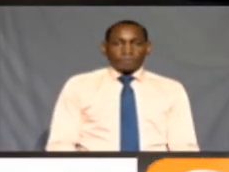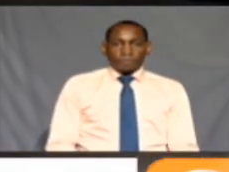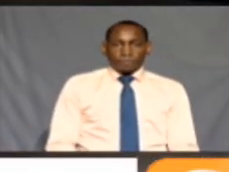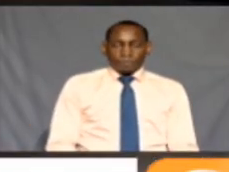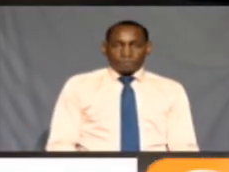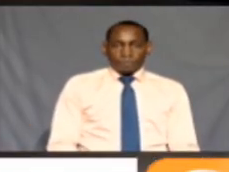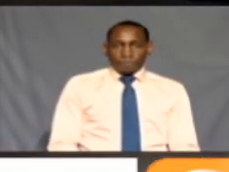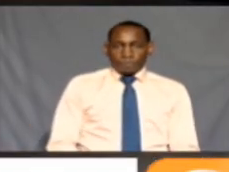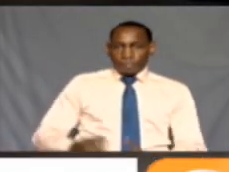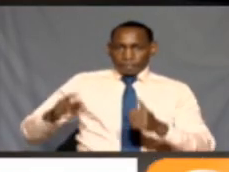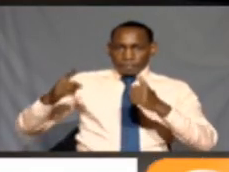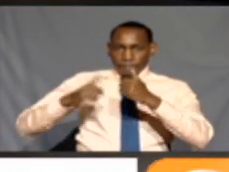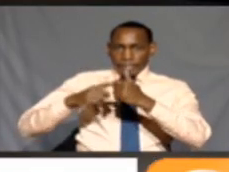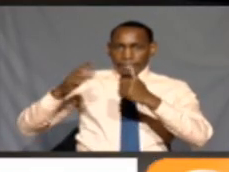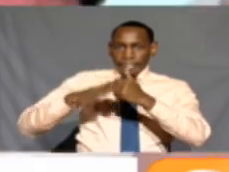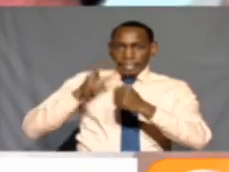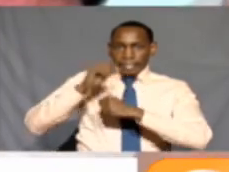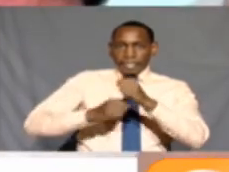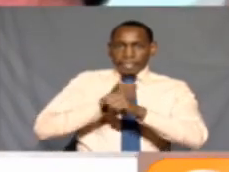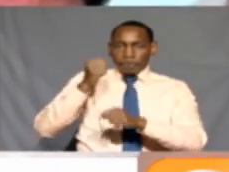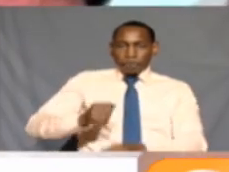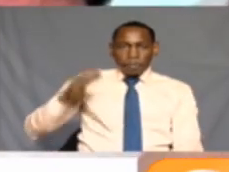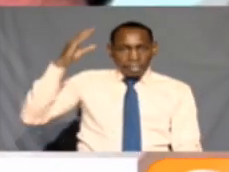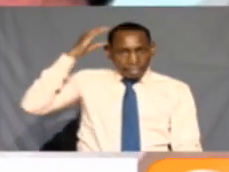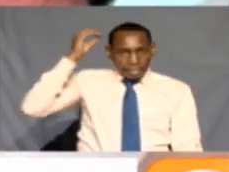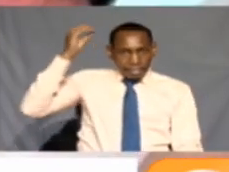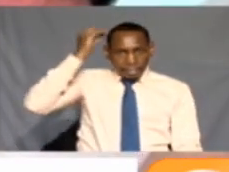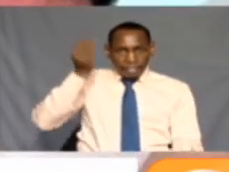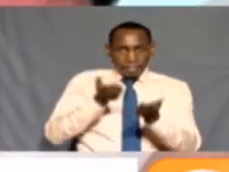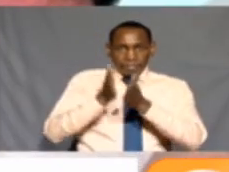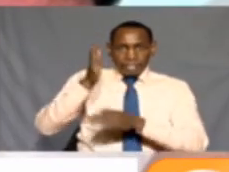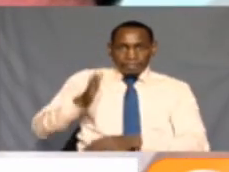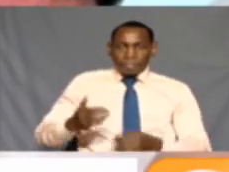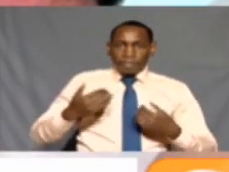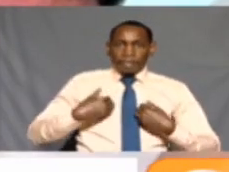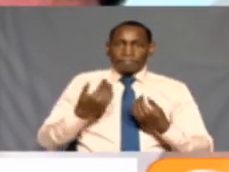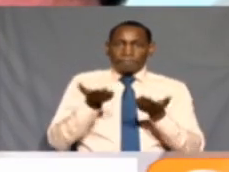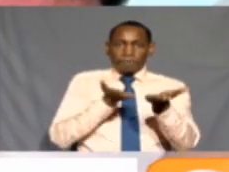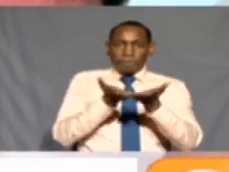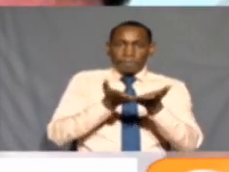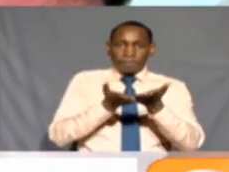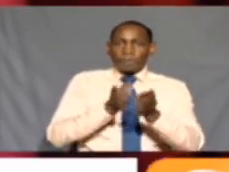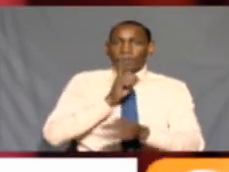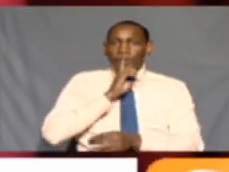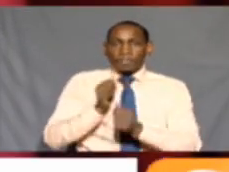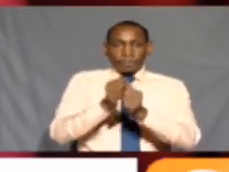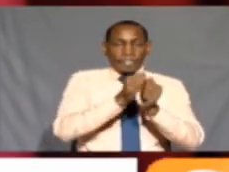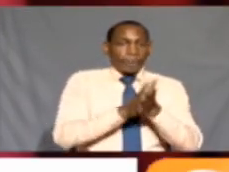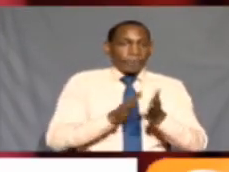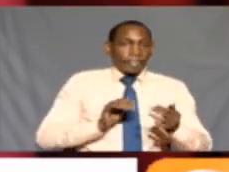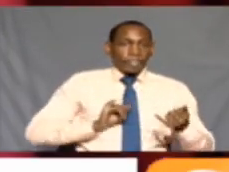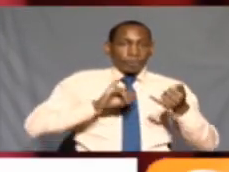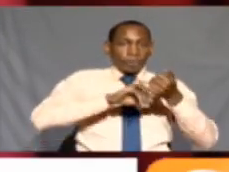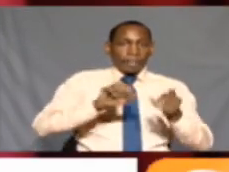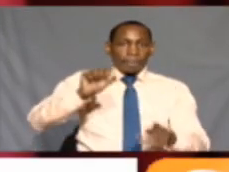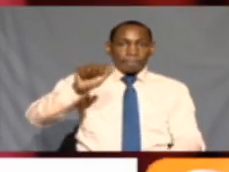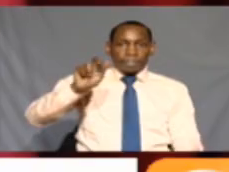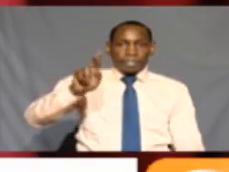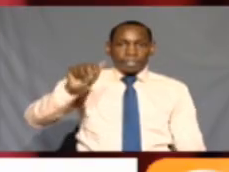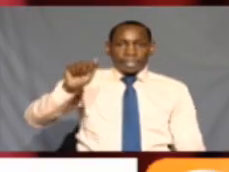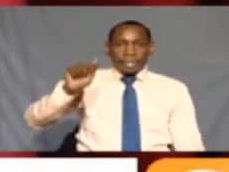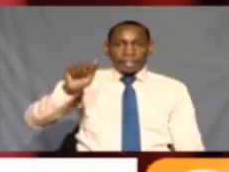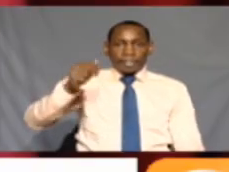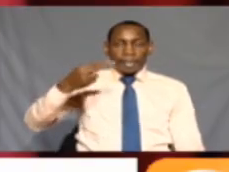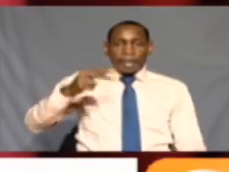He was a 69-year-old Dutch businessman running his businesses quietly alongside his wife Sarah Wairimu. But it is Wairimu